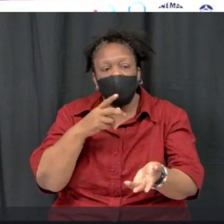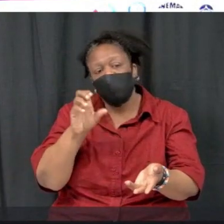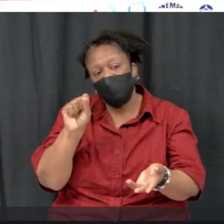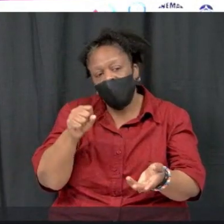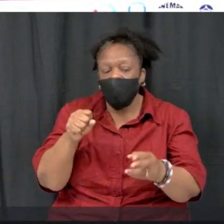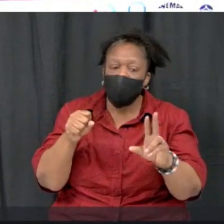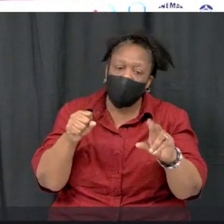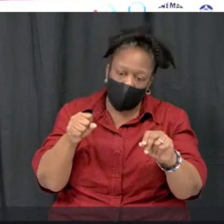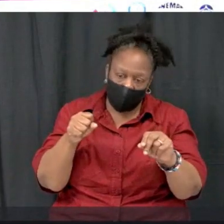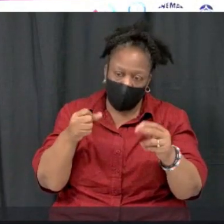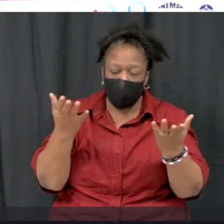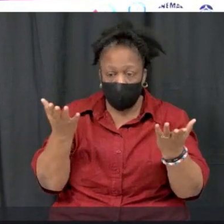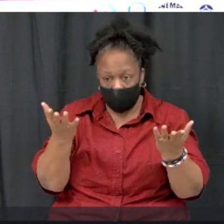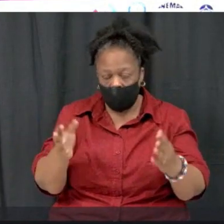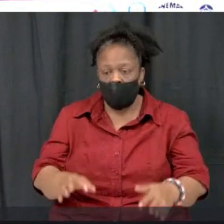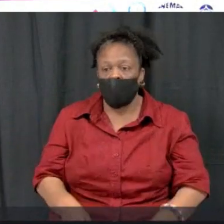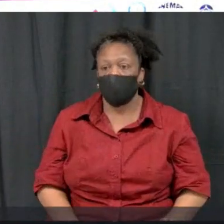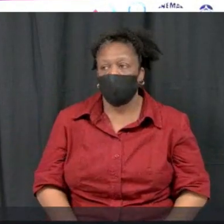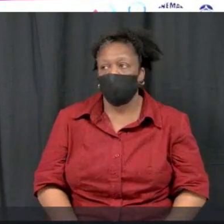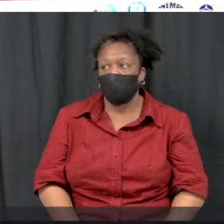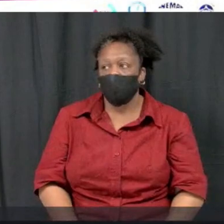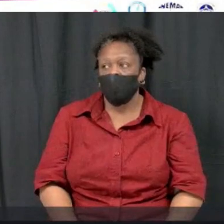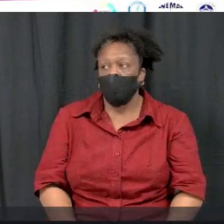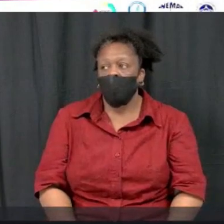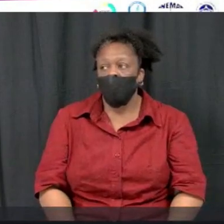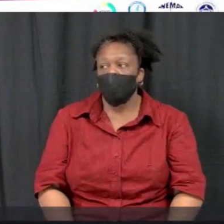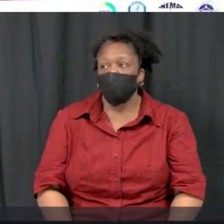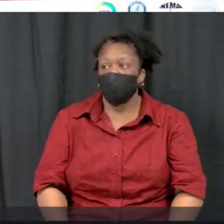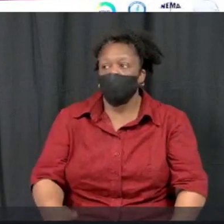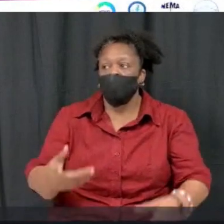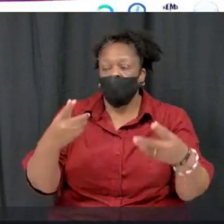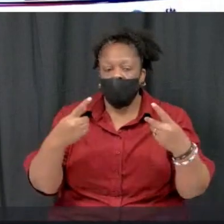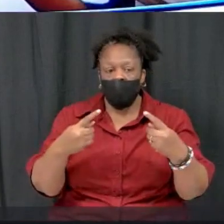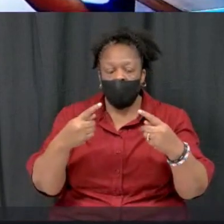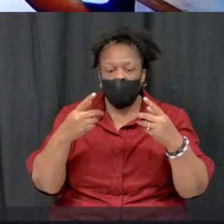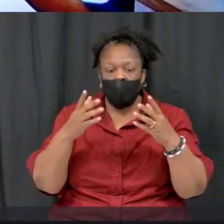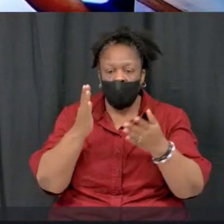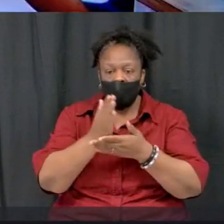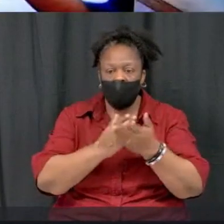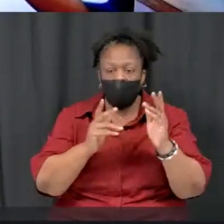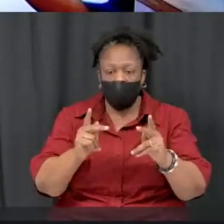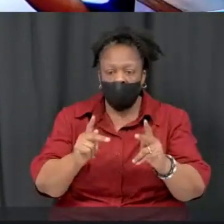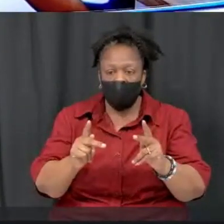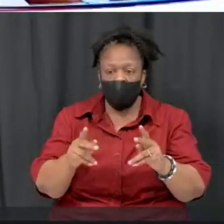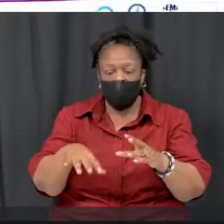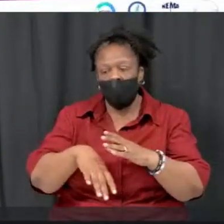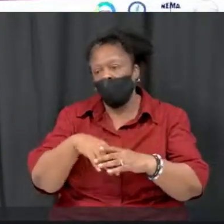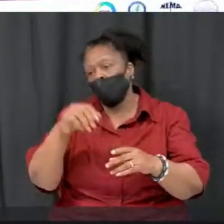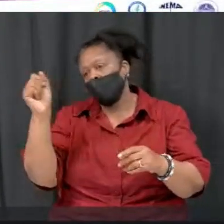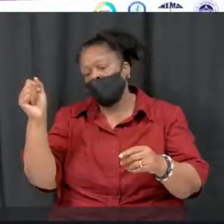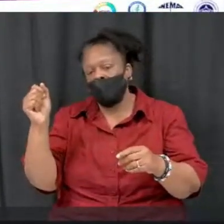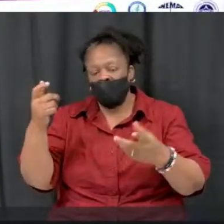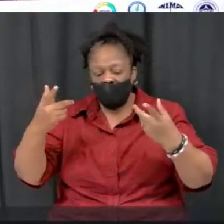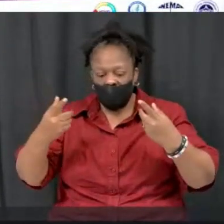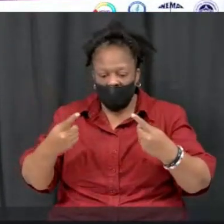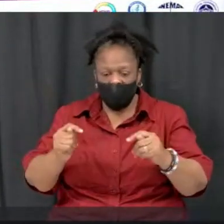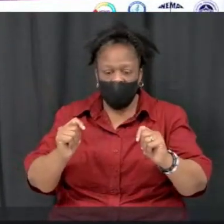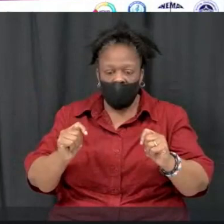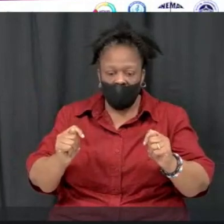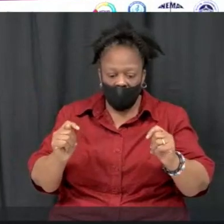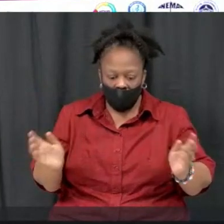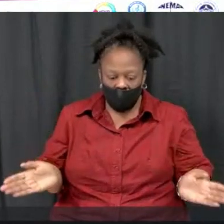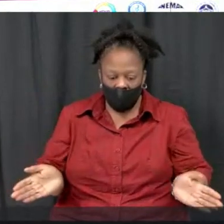who are trying to encourage those not to vaccinate. And some of them have